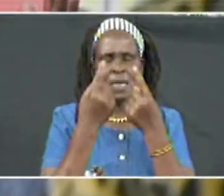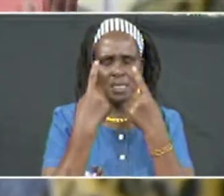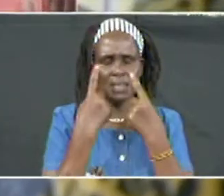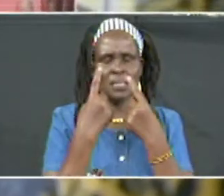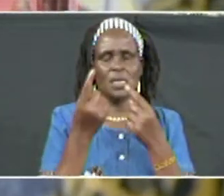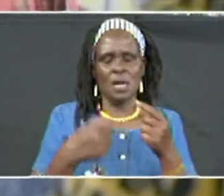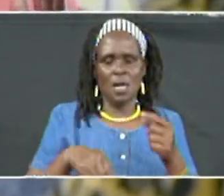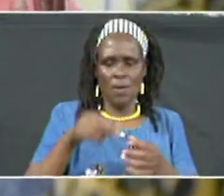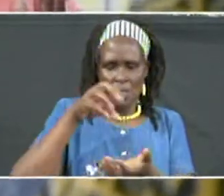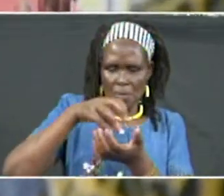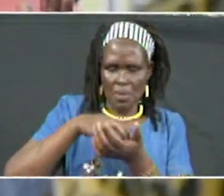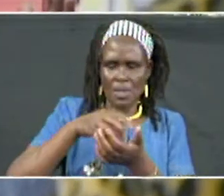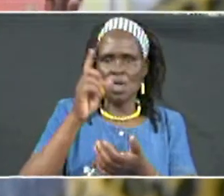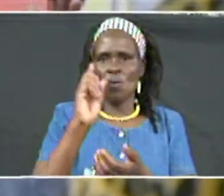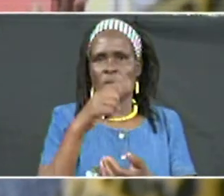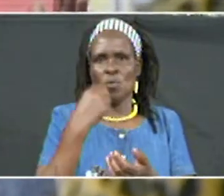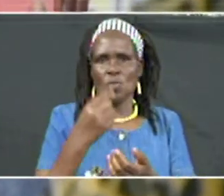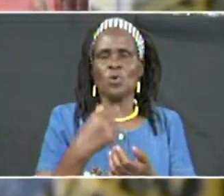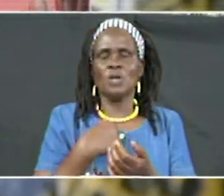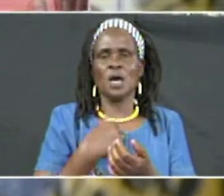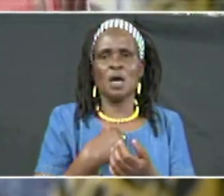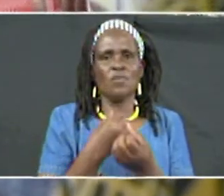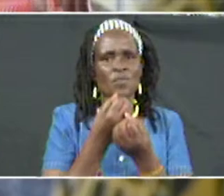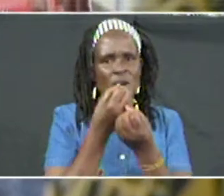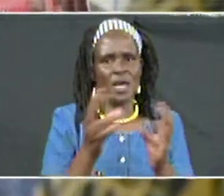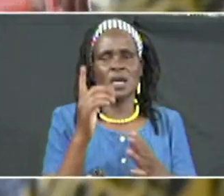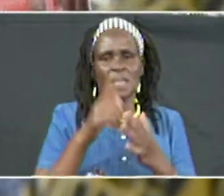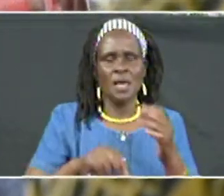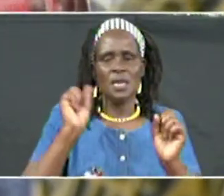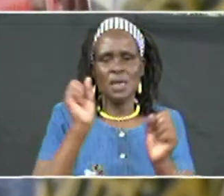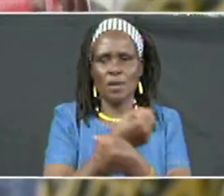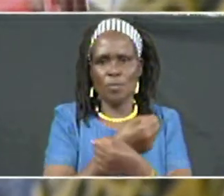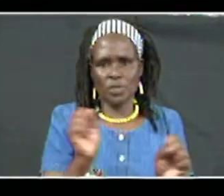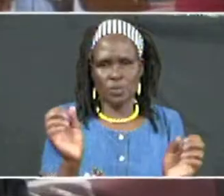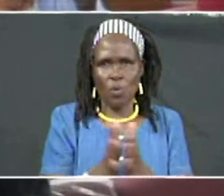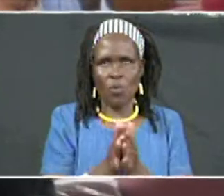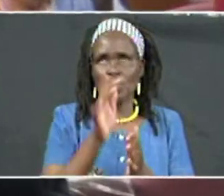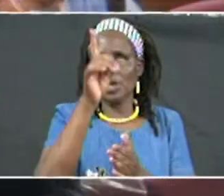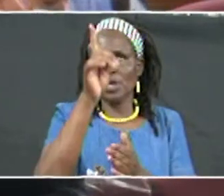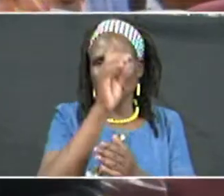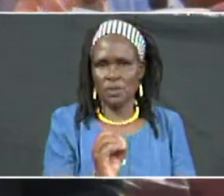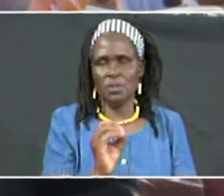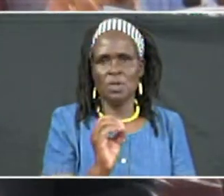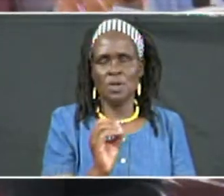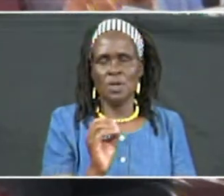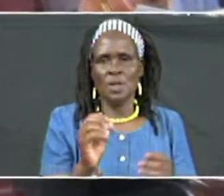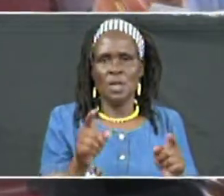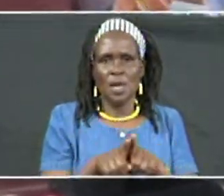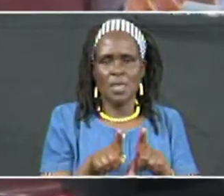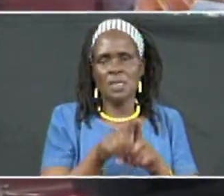situations, the one that there is nothing that is impossible with him. And so, Lord, we call